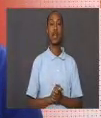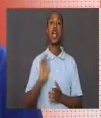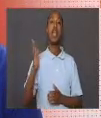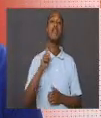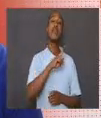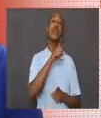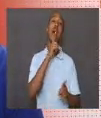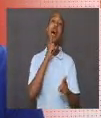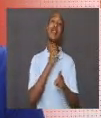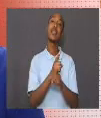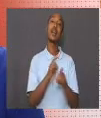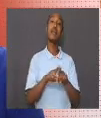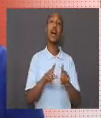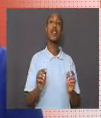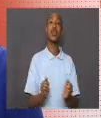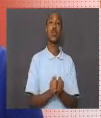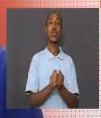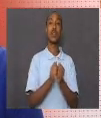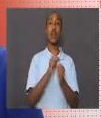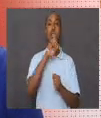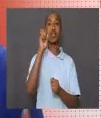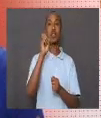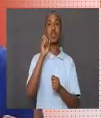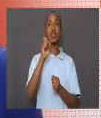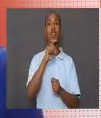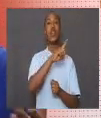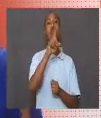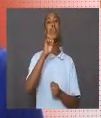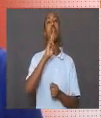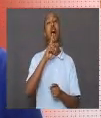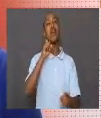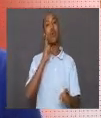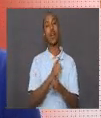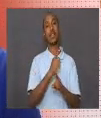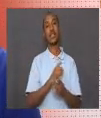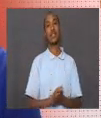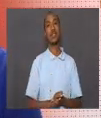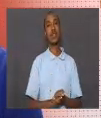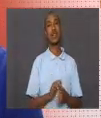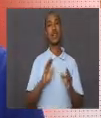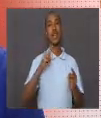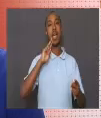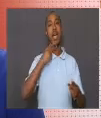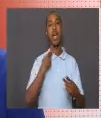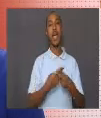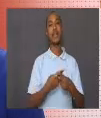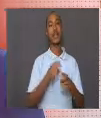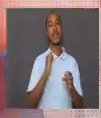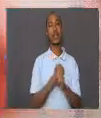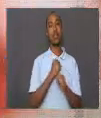If your answers match what we have listed here, you are correct. Excellent work.